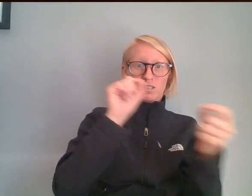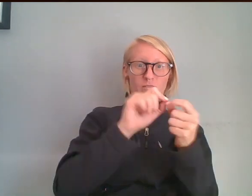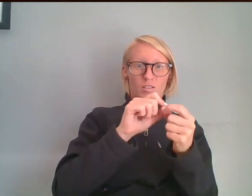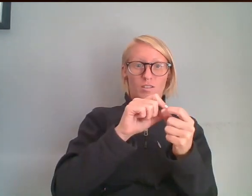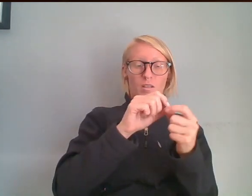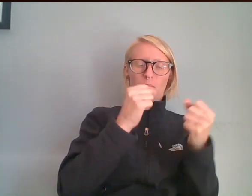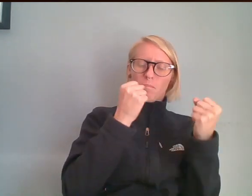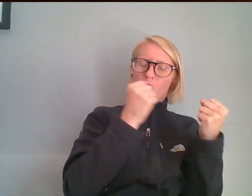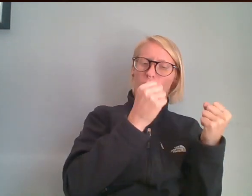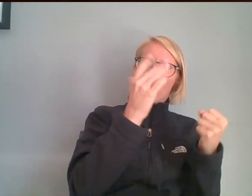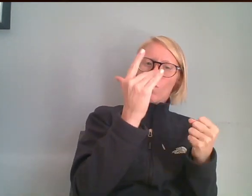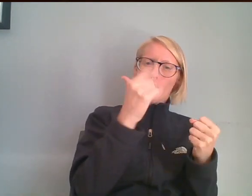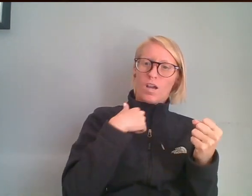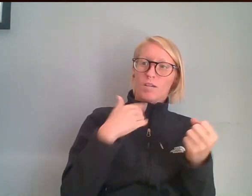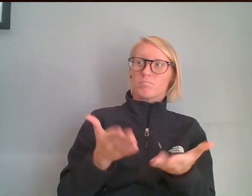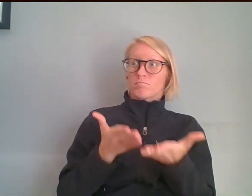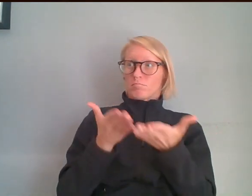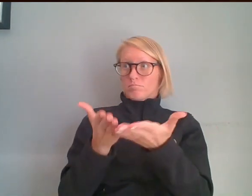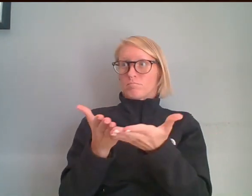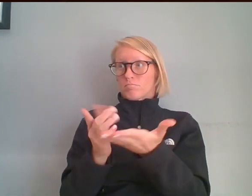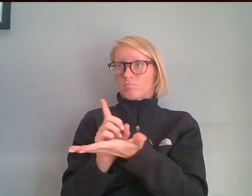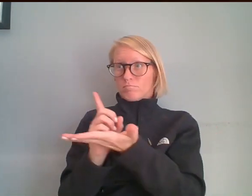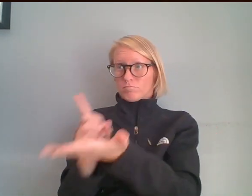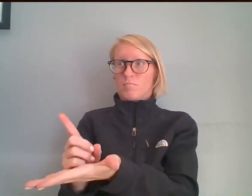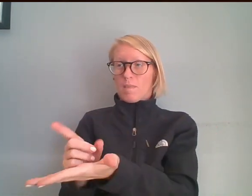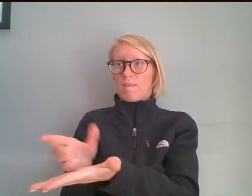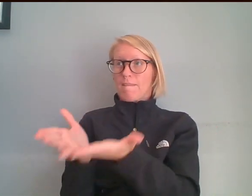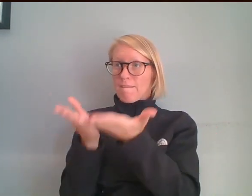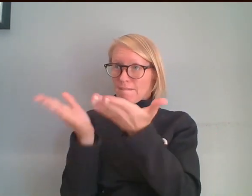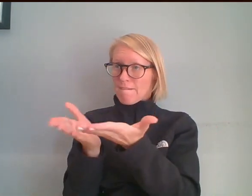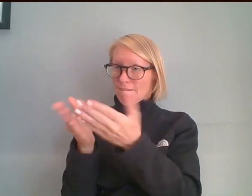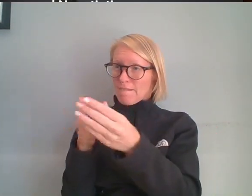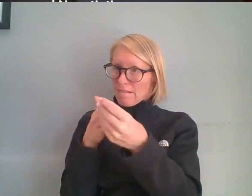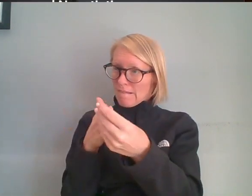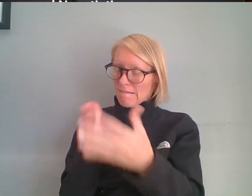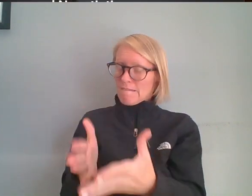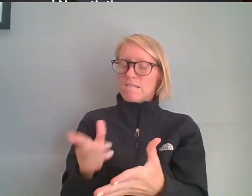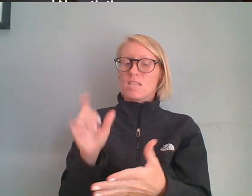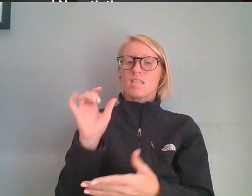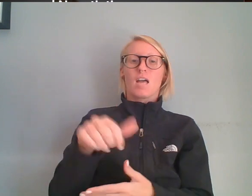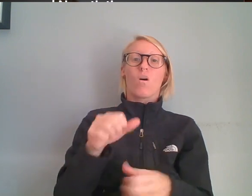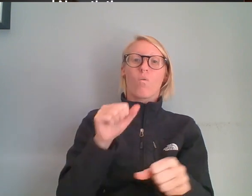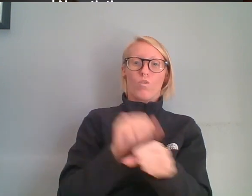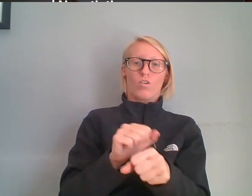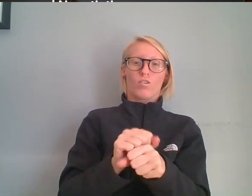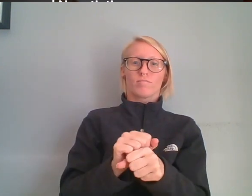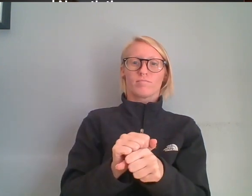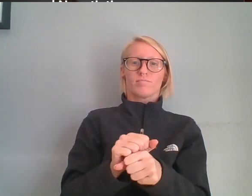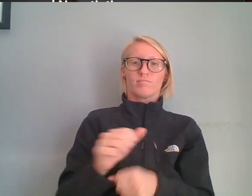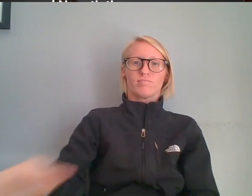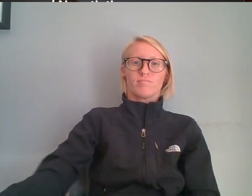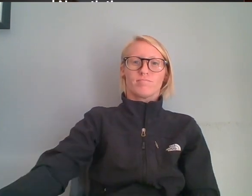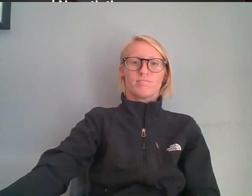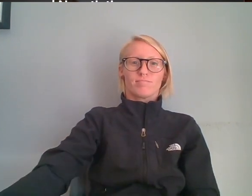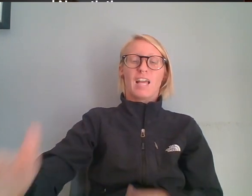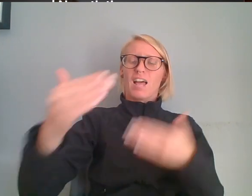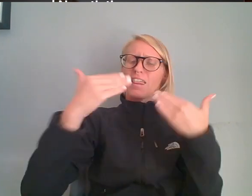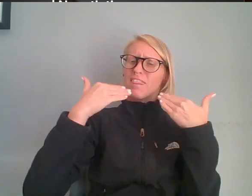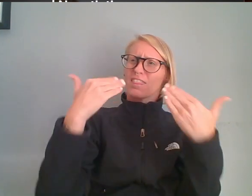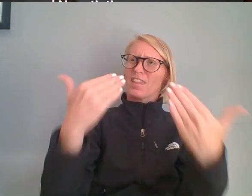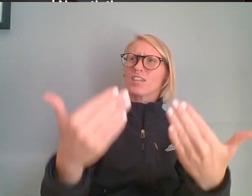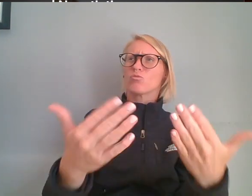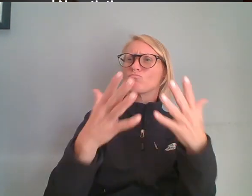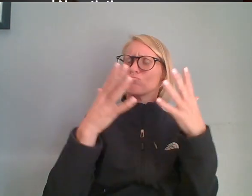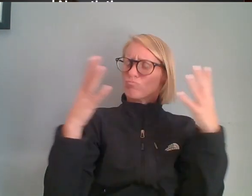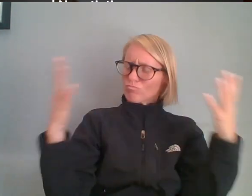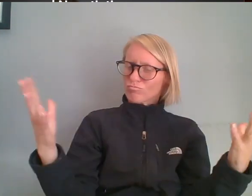why, and then put them in a position of providing guidance, and that can really work. With that, I am going to thank you very much.